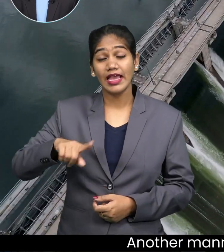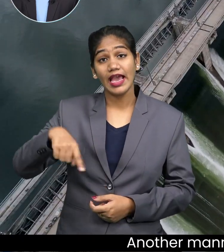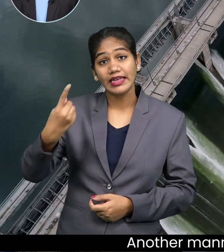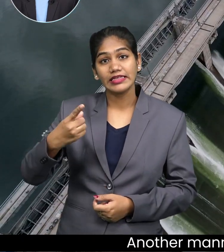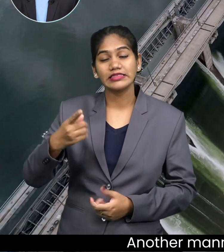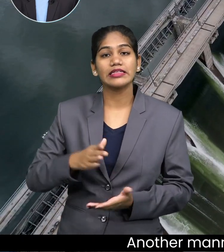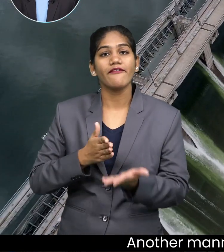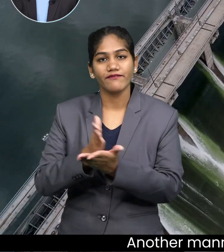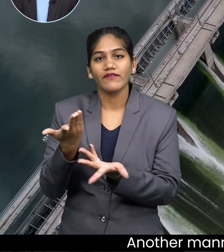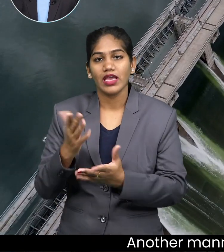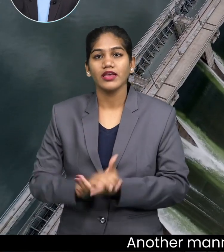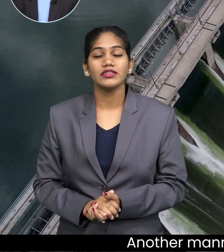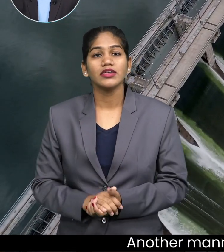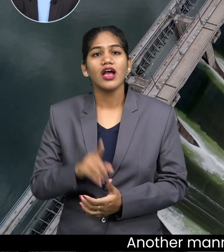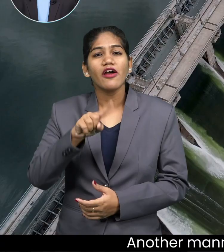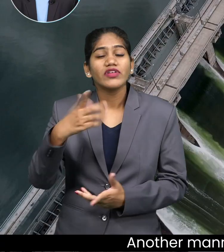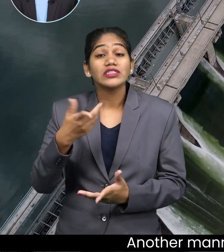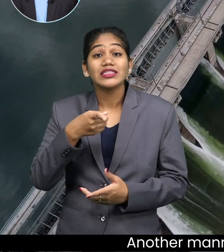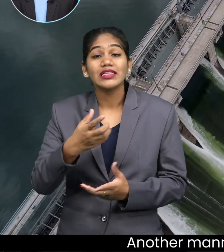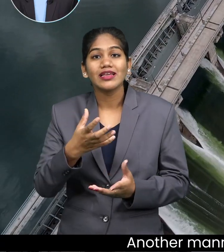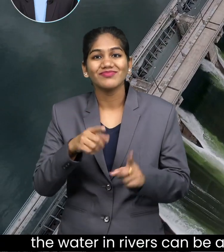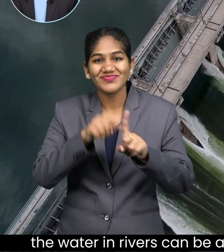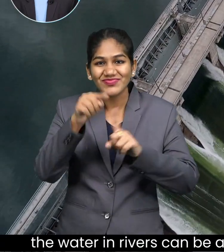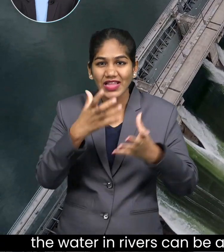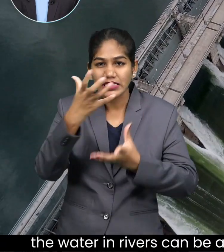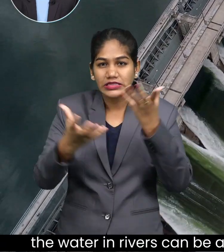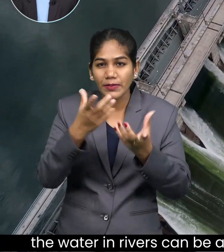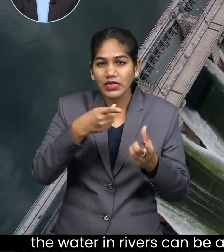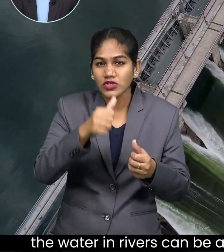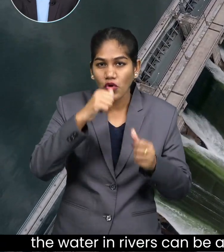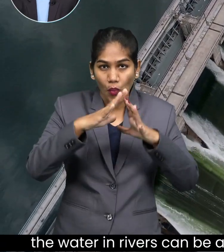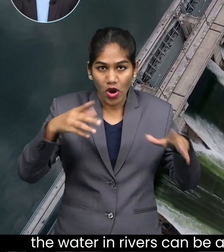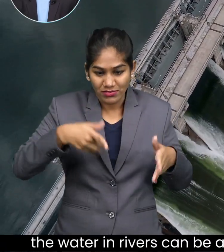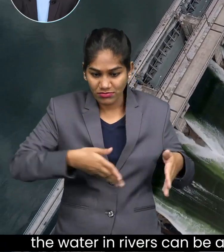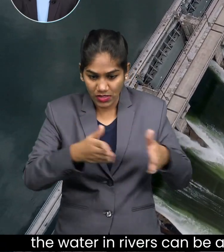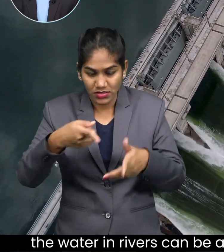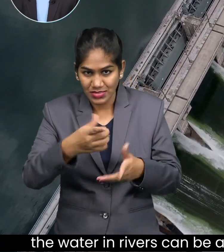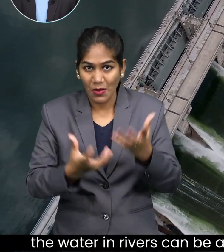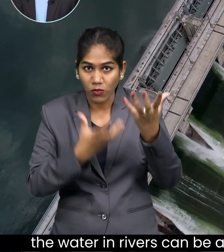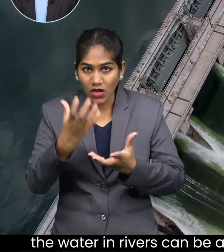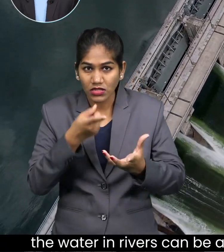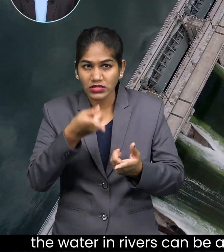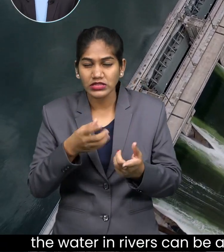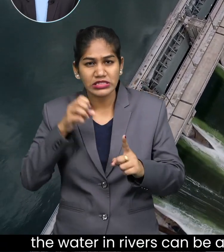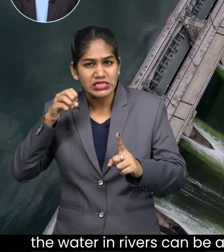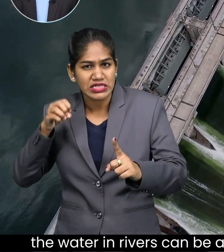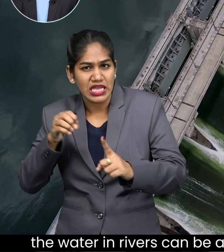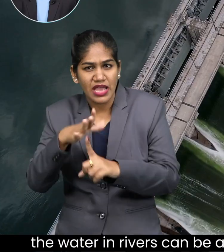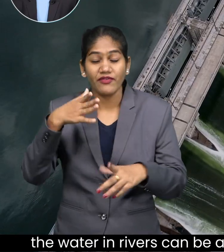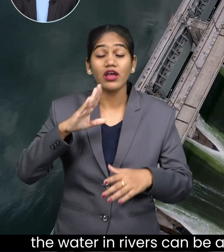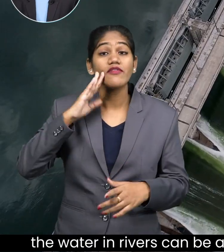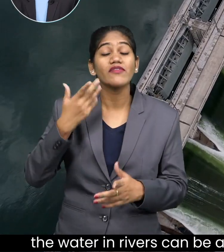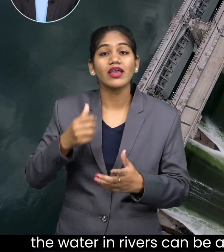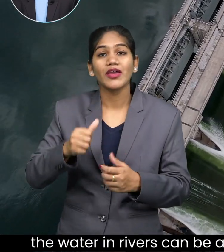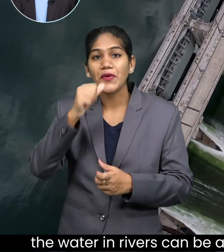Another manner in which the temperature of the water in rivers can be affected is